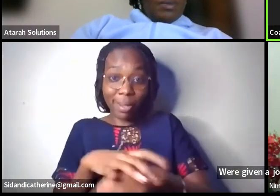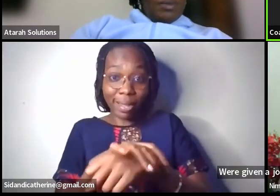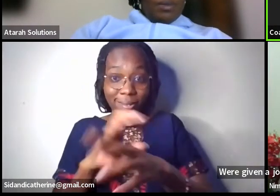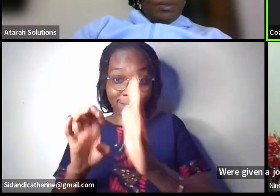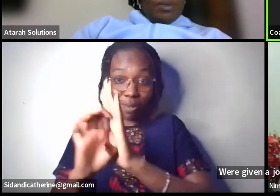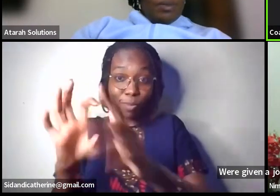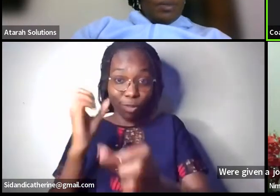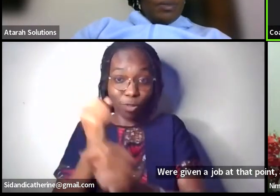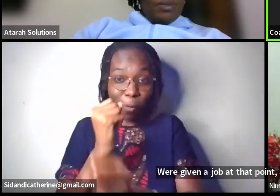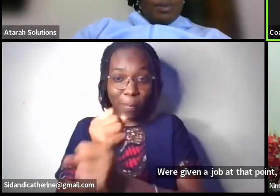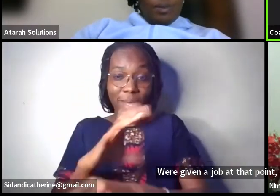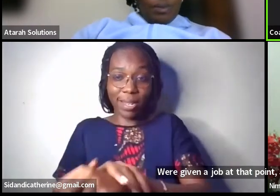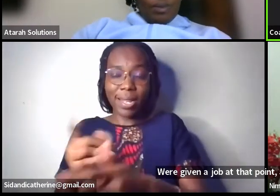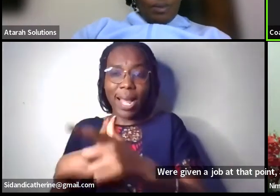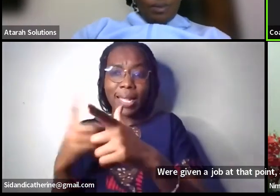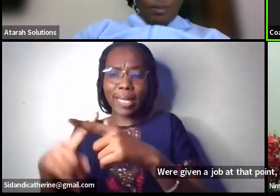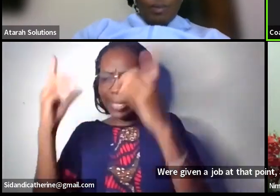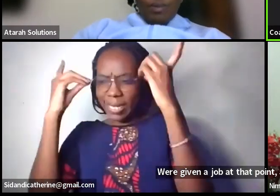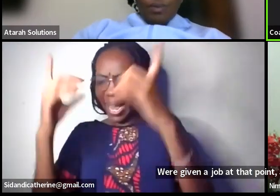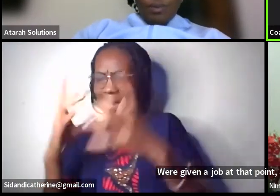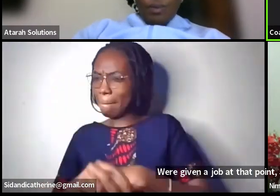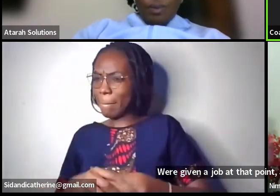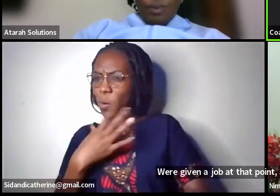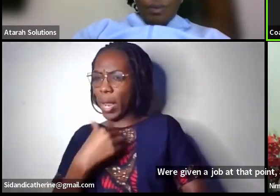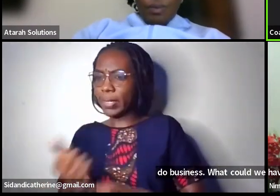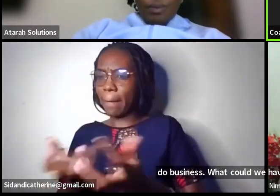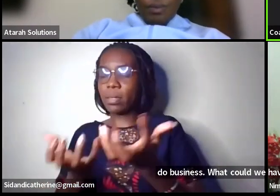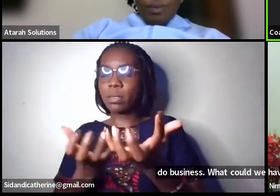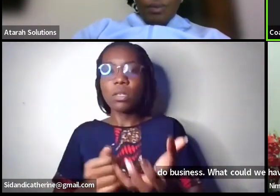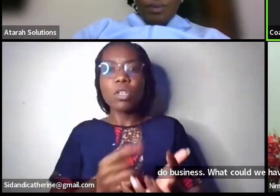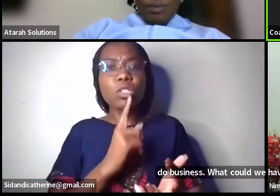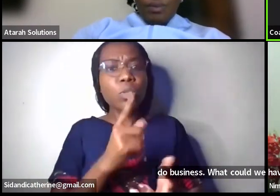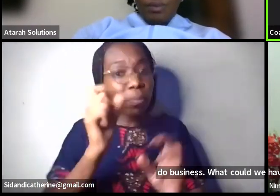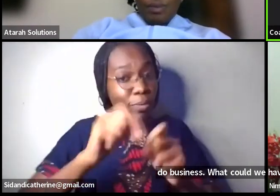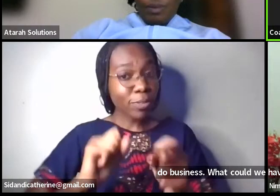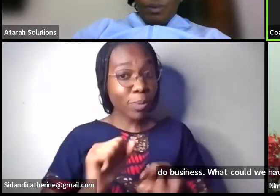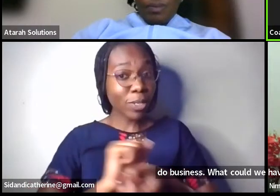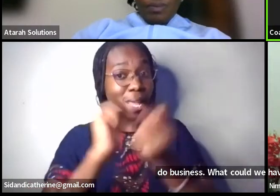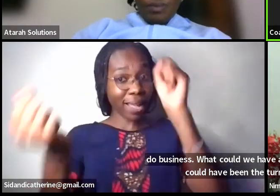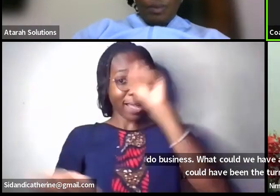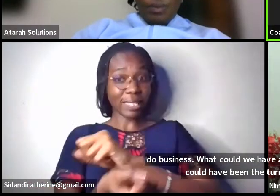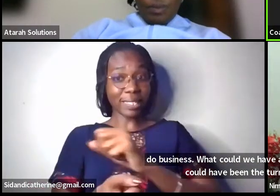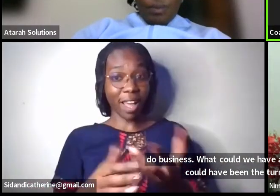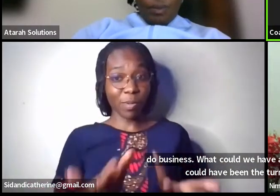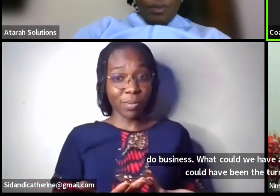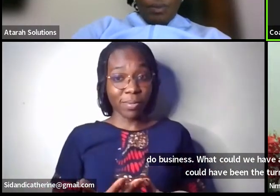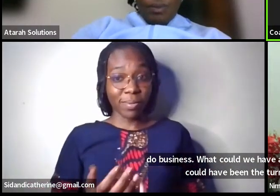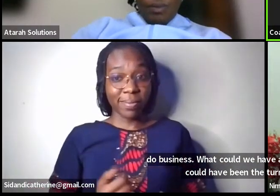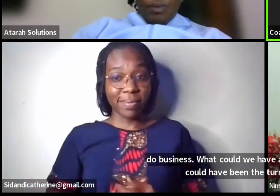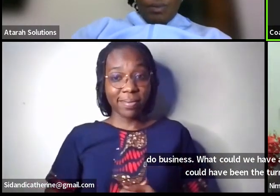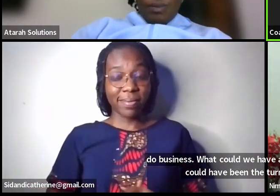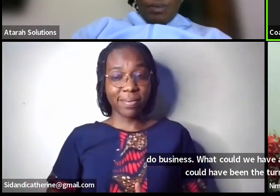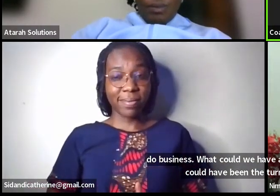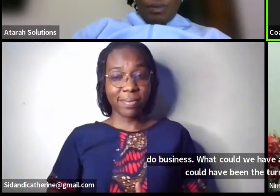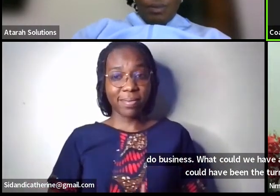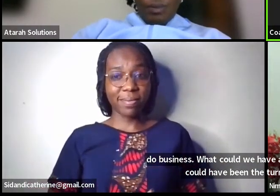do business, what could you have chosen? That turning point, what could have been the turning point for you? What was the turning point for you?